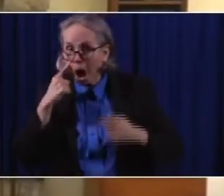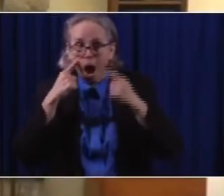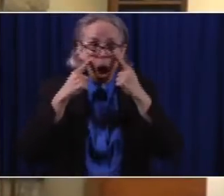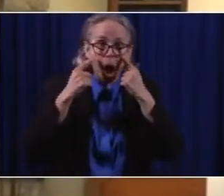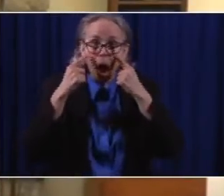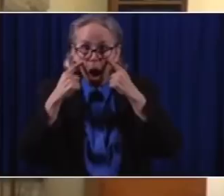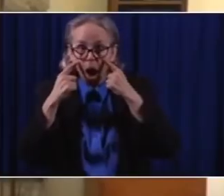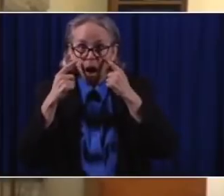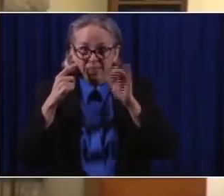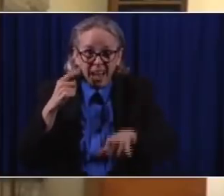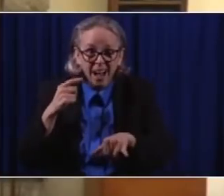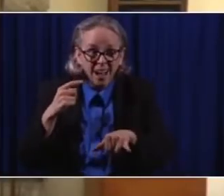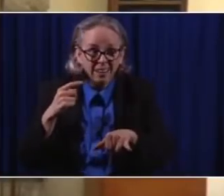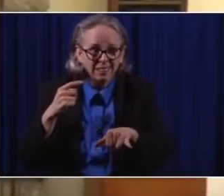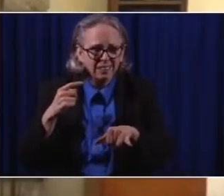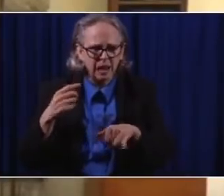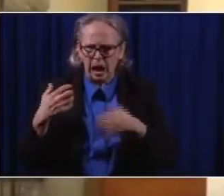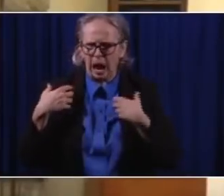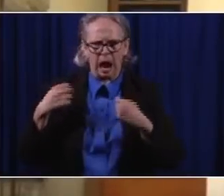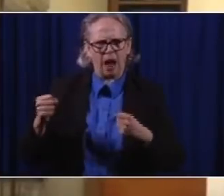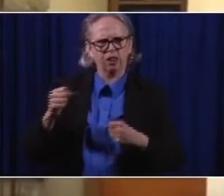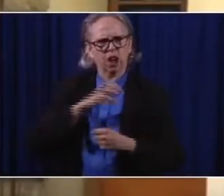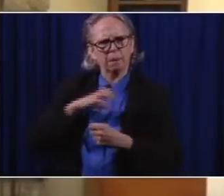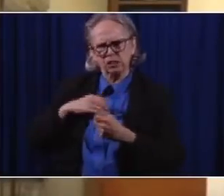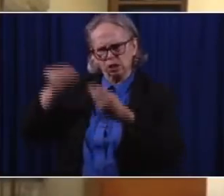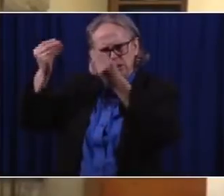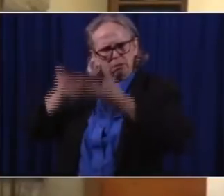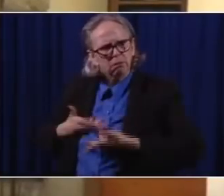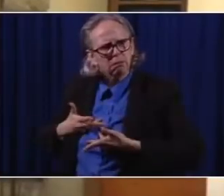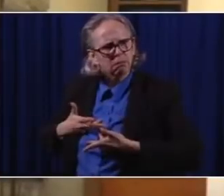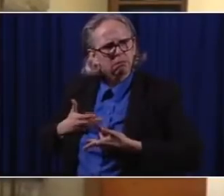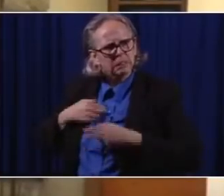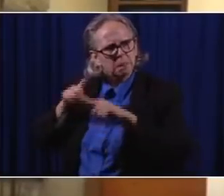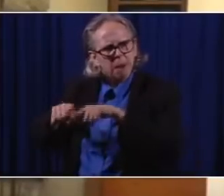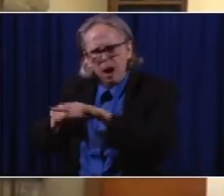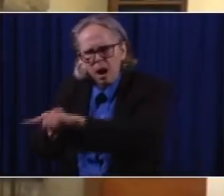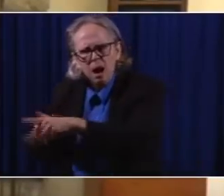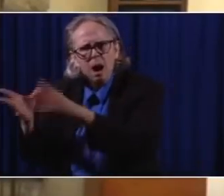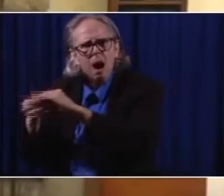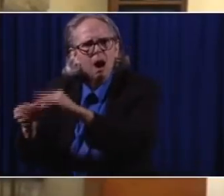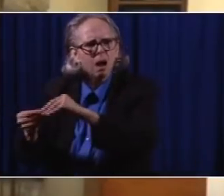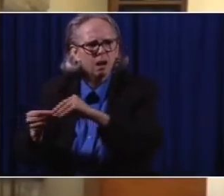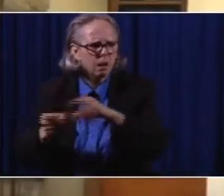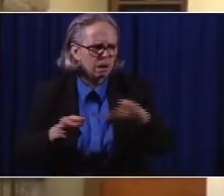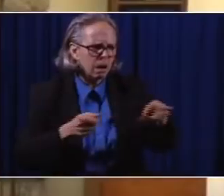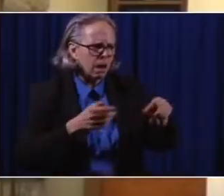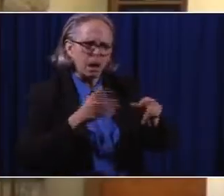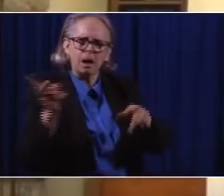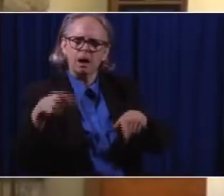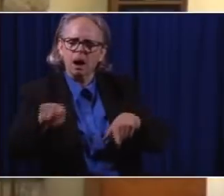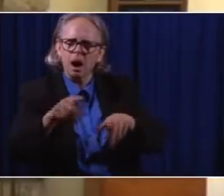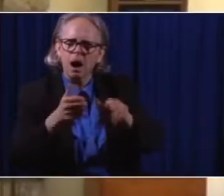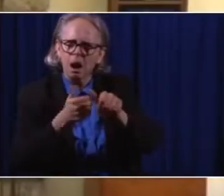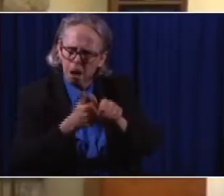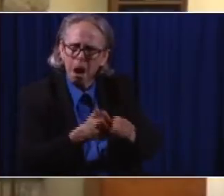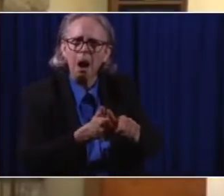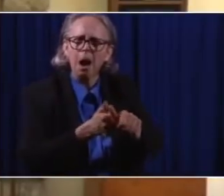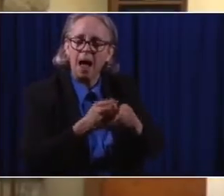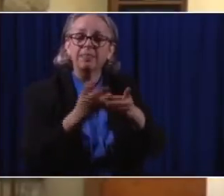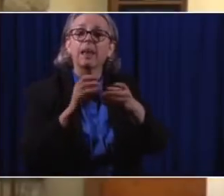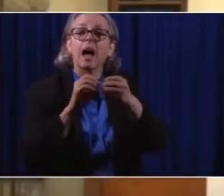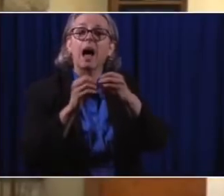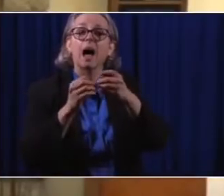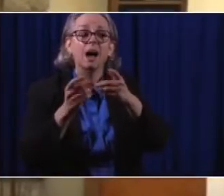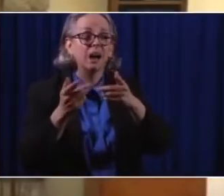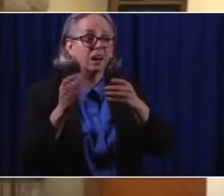health commissioners are telling me. Mask compliance went up dramatically. At the same time, when mask compliance went up, cases went down. There was no other reason